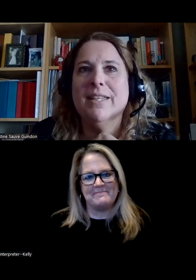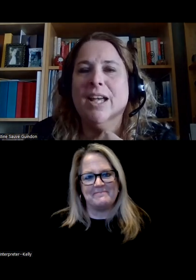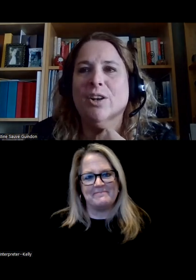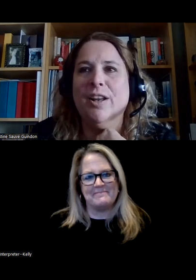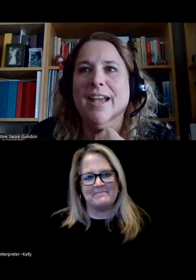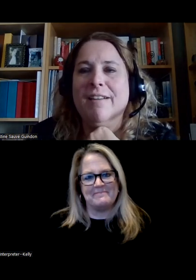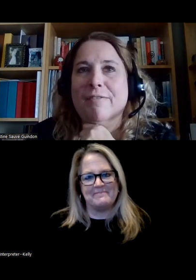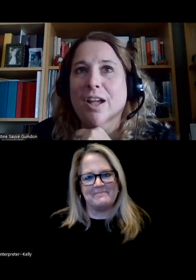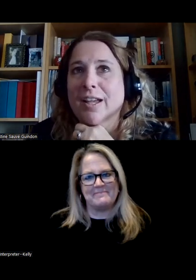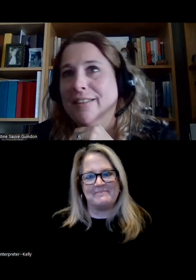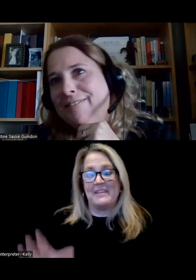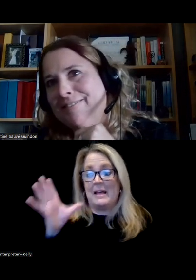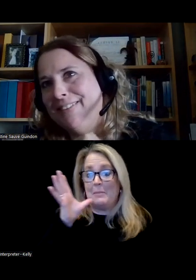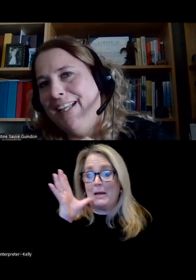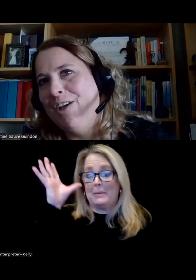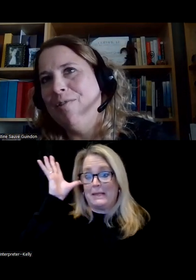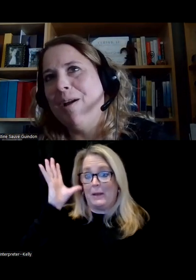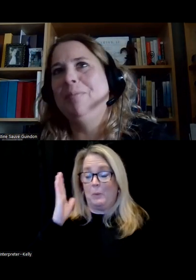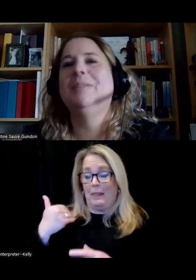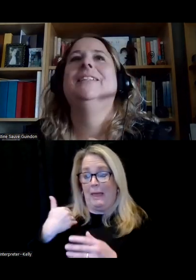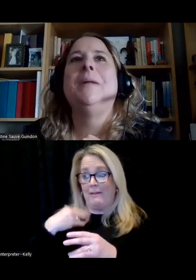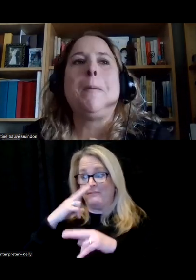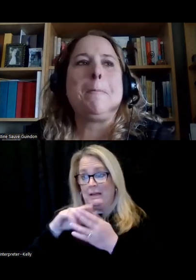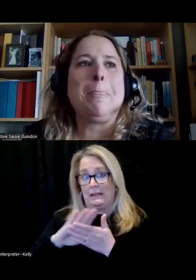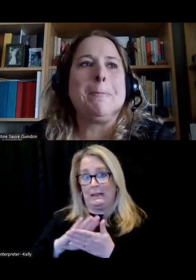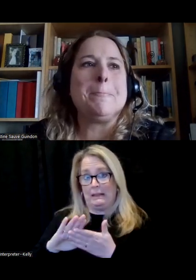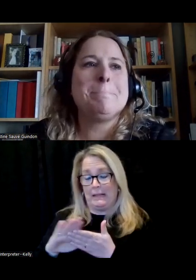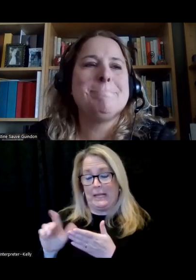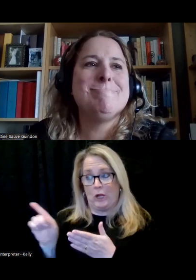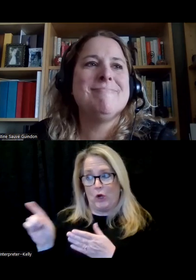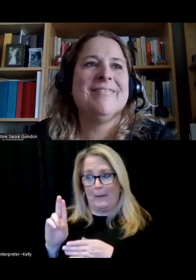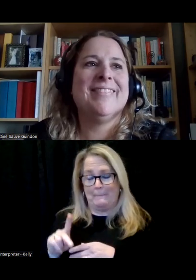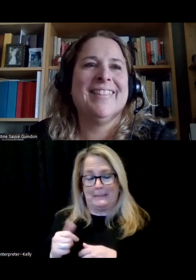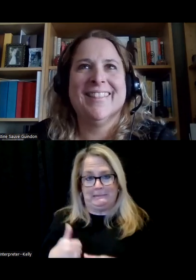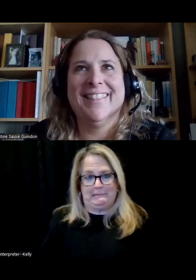Mom and Dad are gonna have fun cleaning her up.